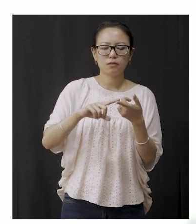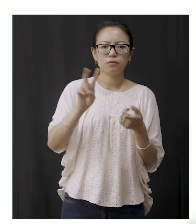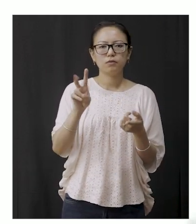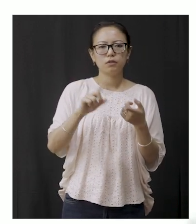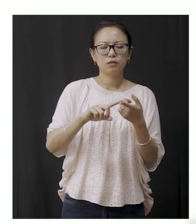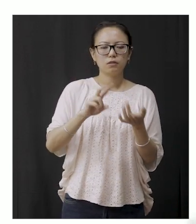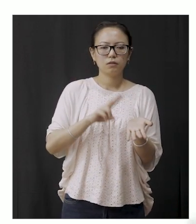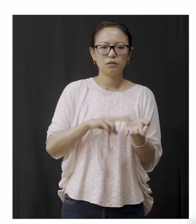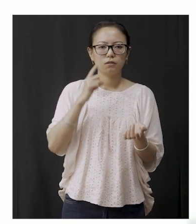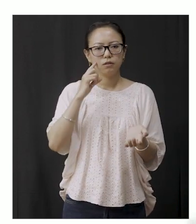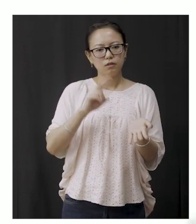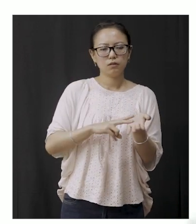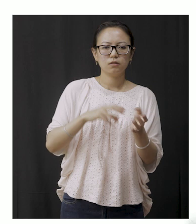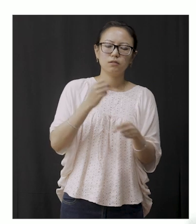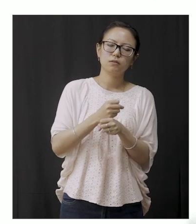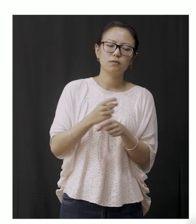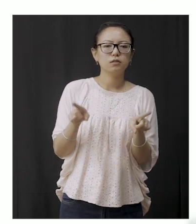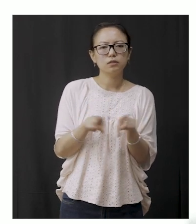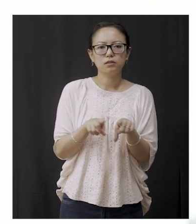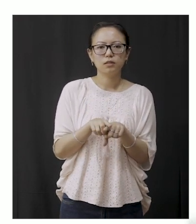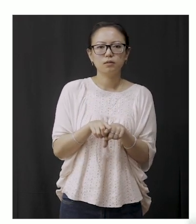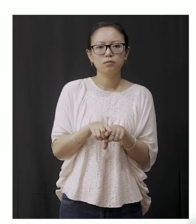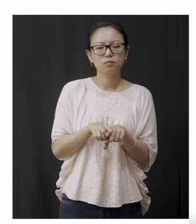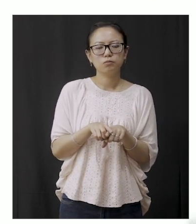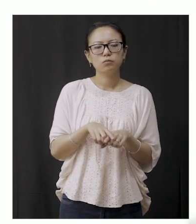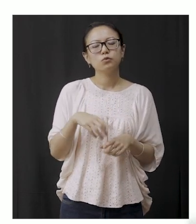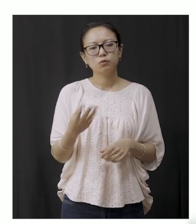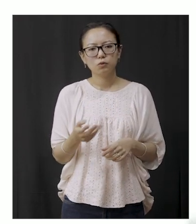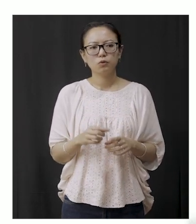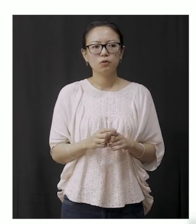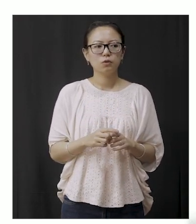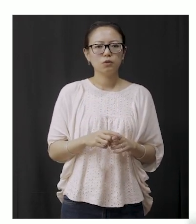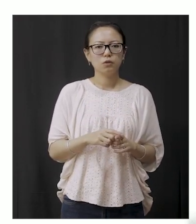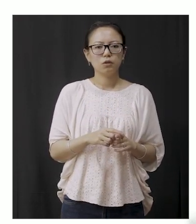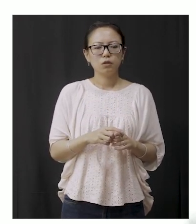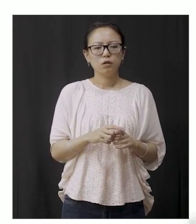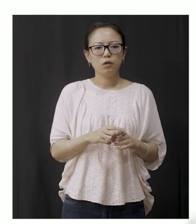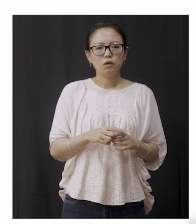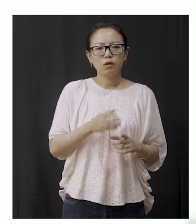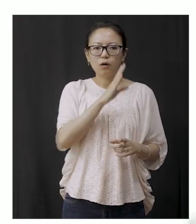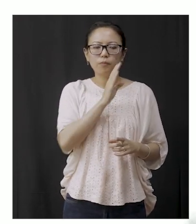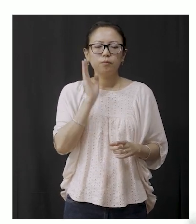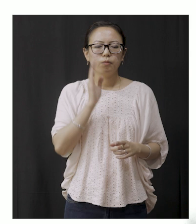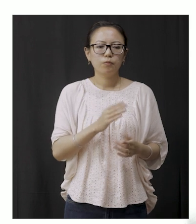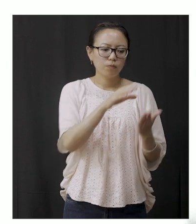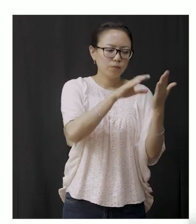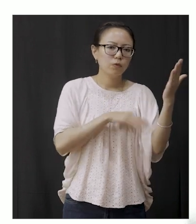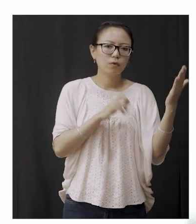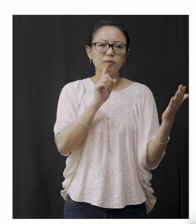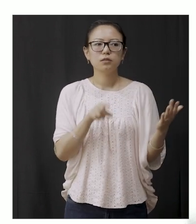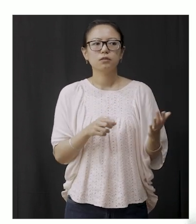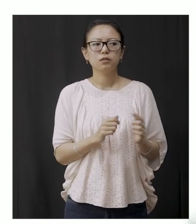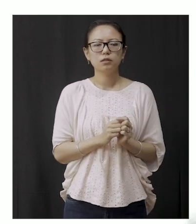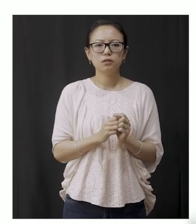then in the night, that means the night has come already. The night is already here. See, you can all see it is dark